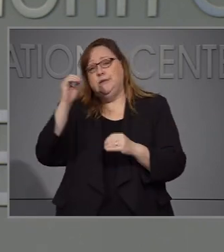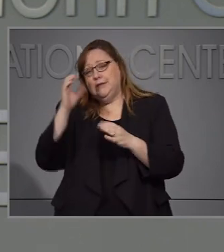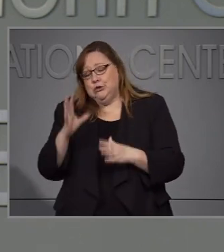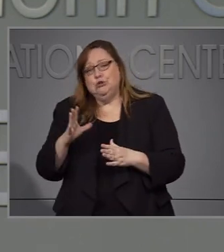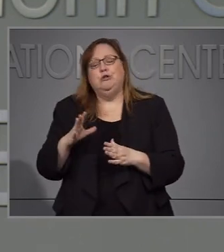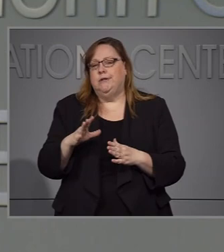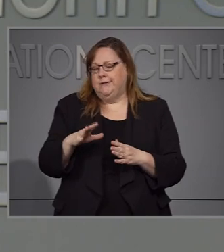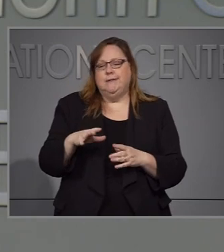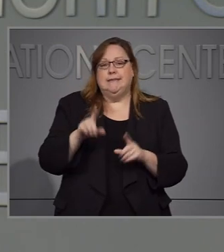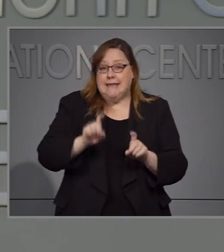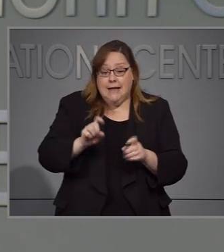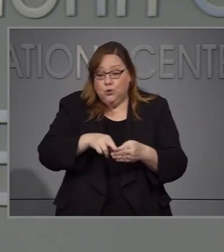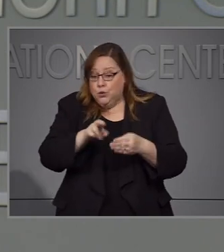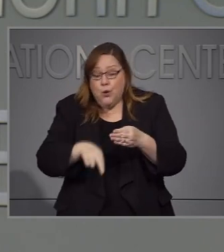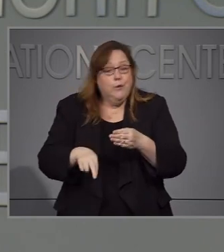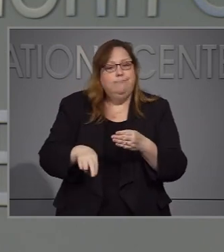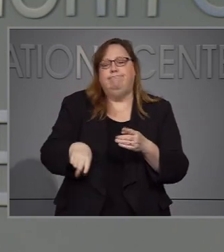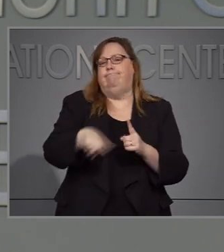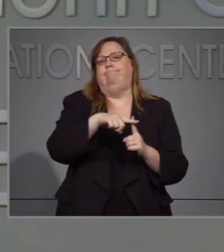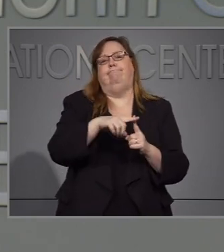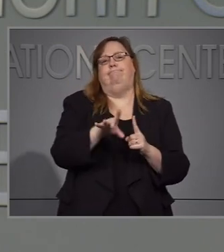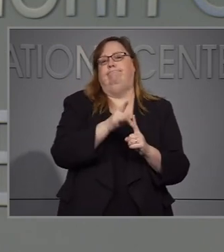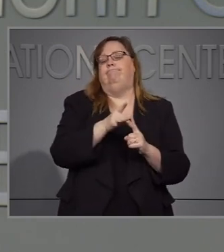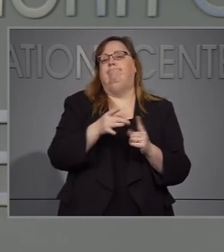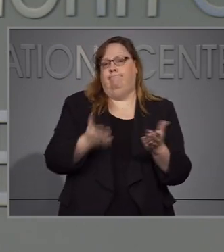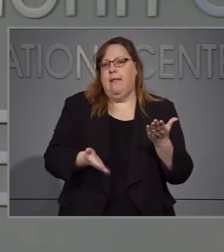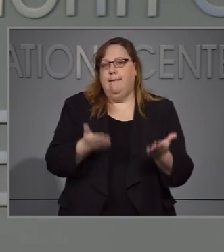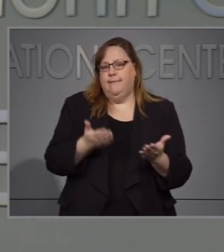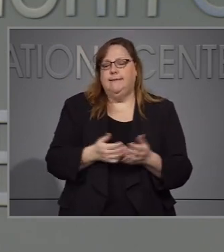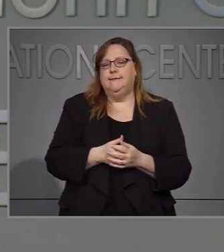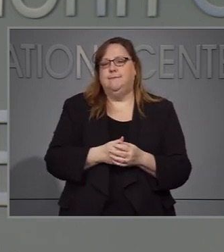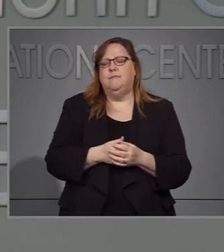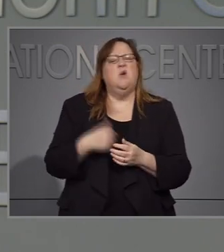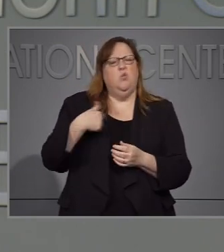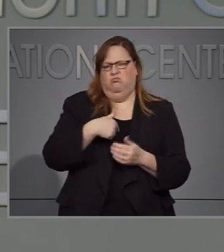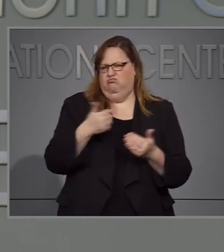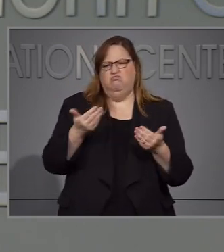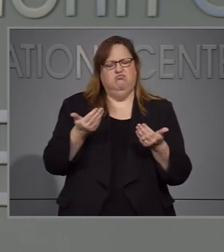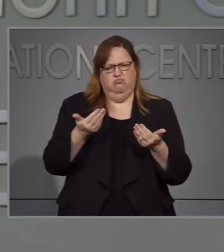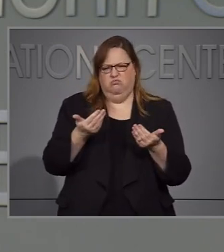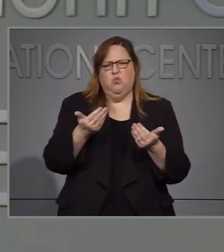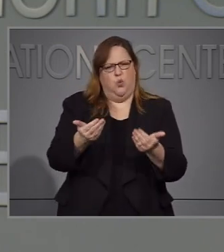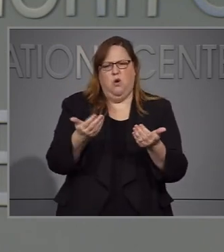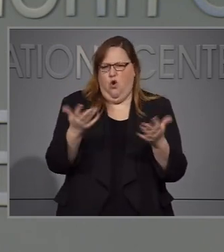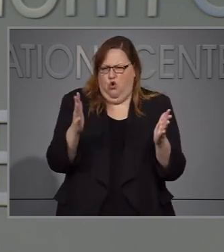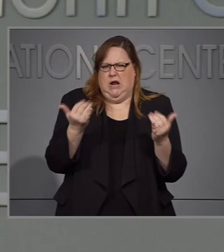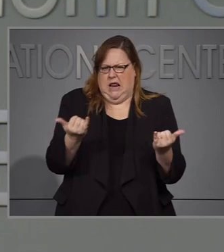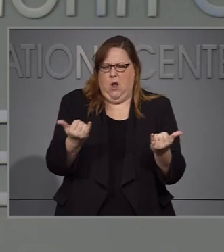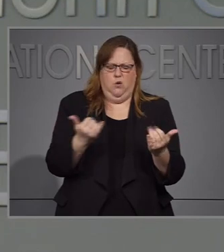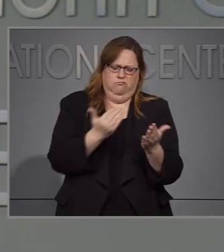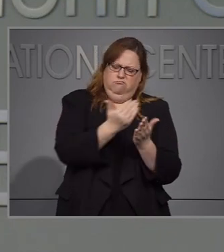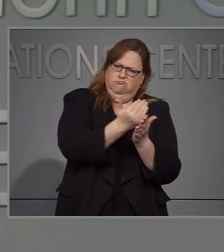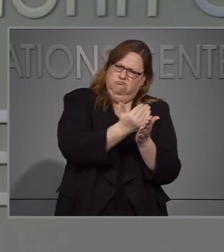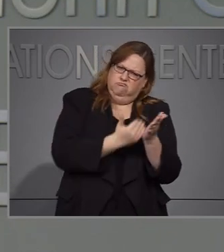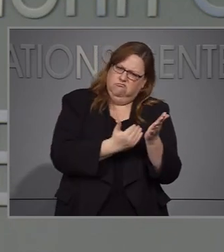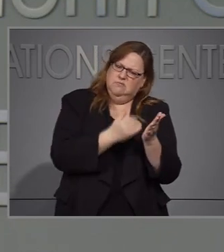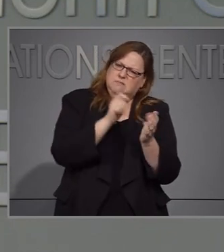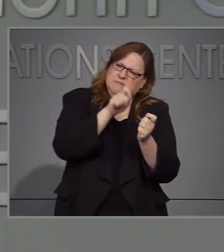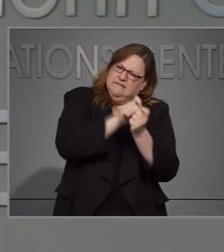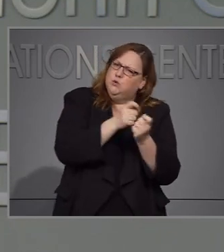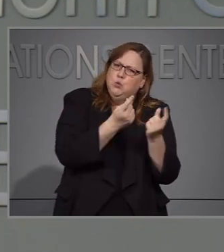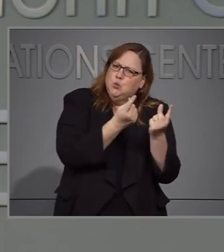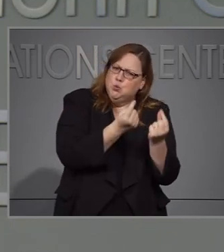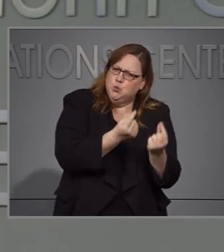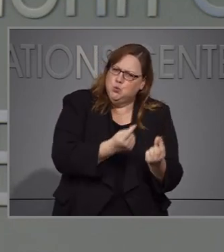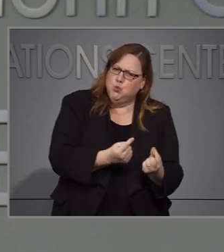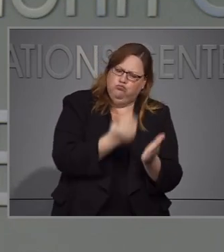are health guidelines with specific protocols that determine what schools are supposed to do. And